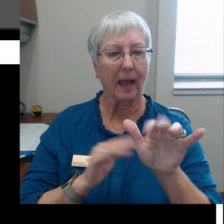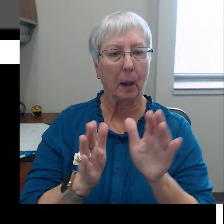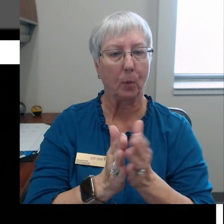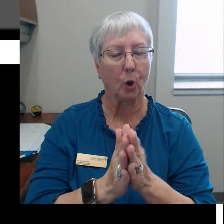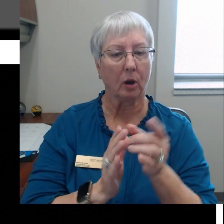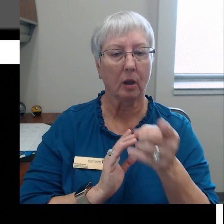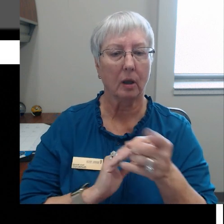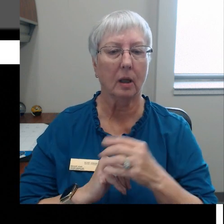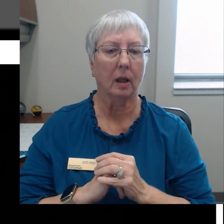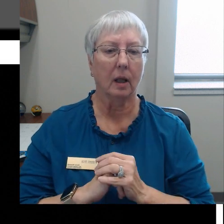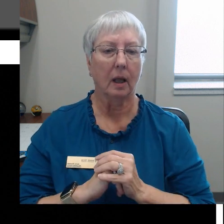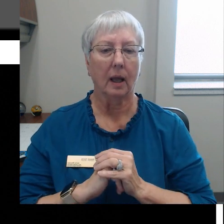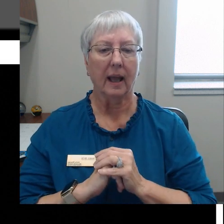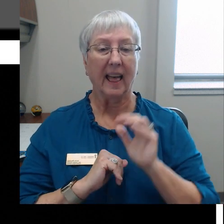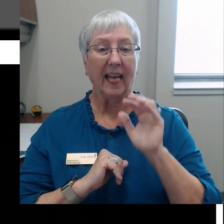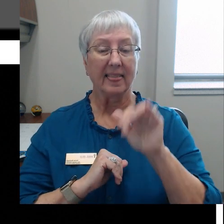the subconscious